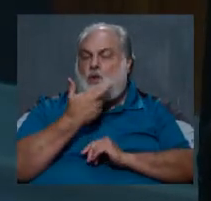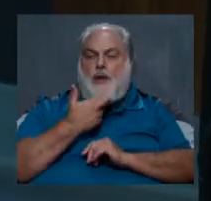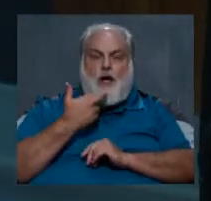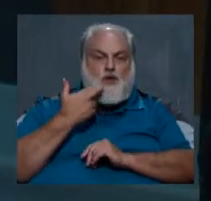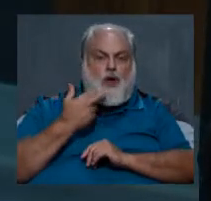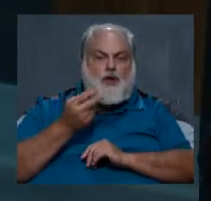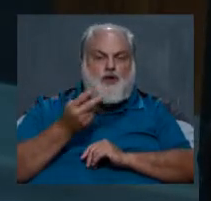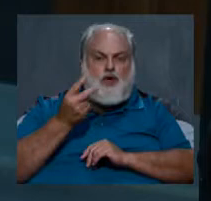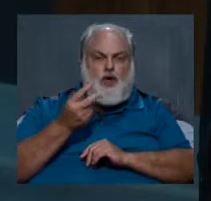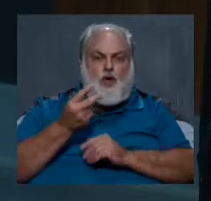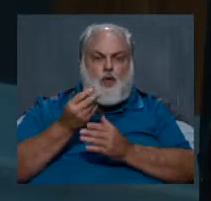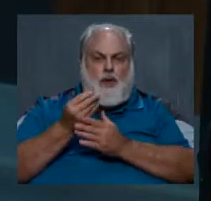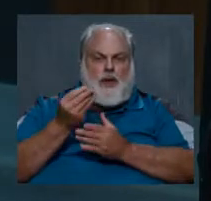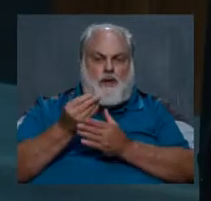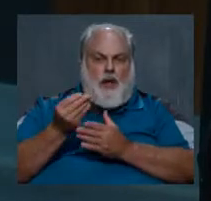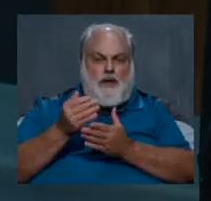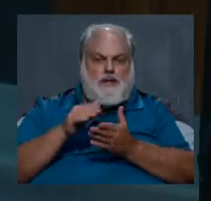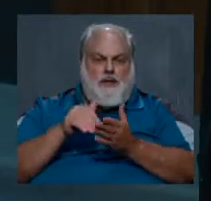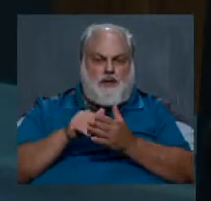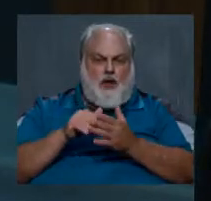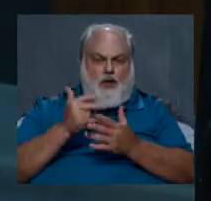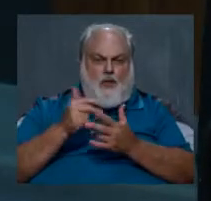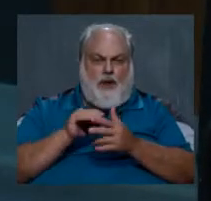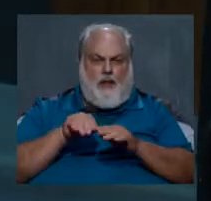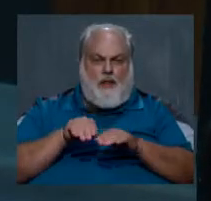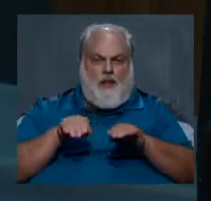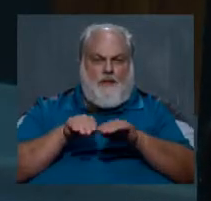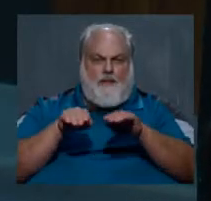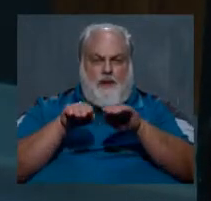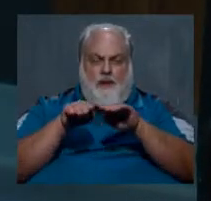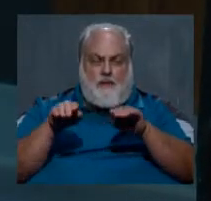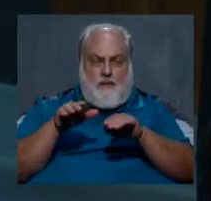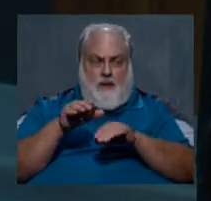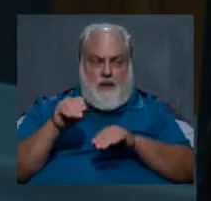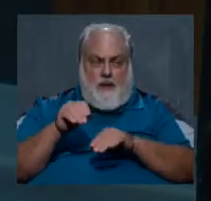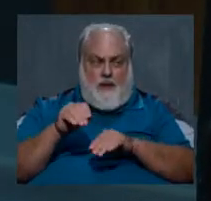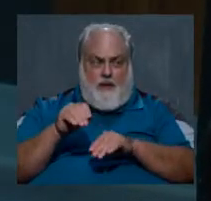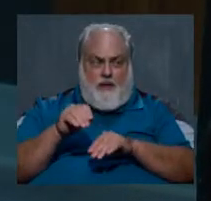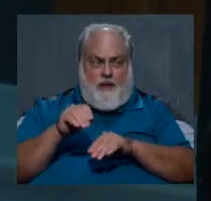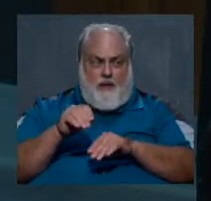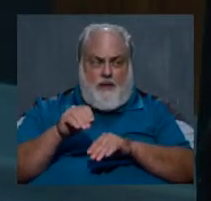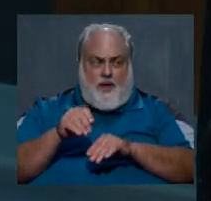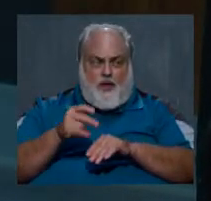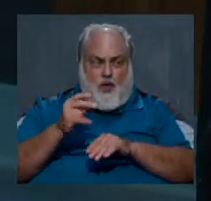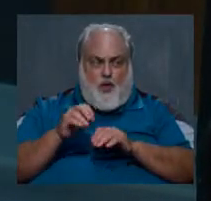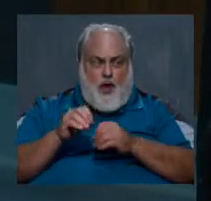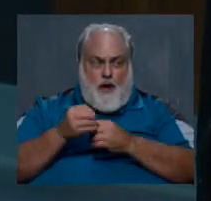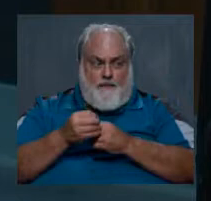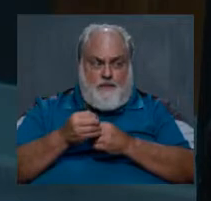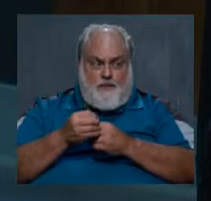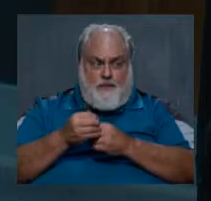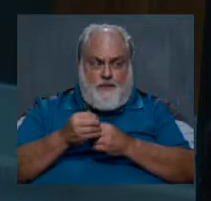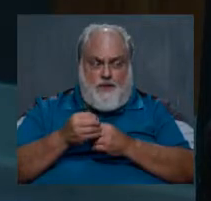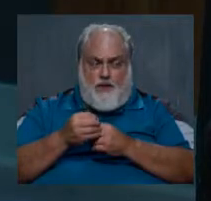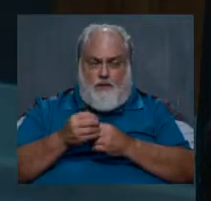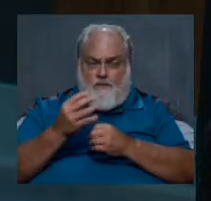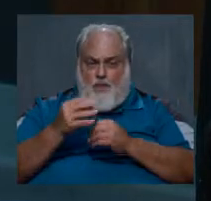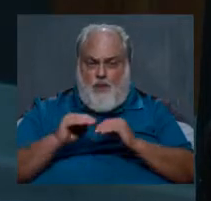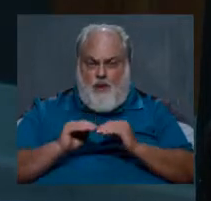two different retail office buildings, three levels each, an office building, three level, and two office buildings that are four